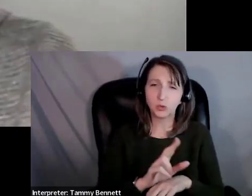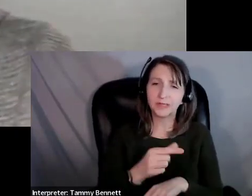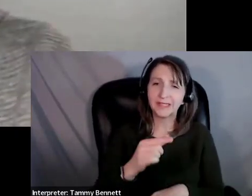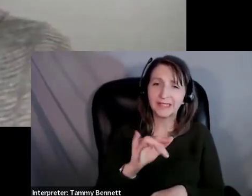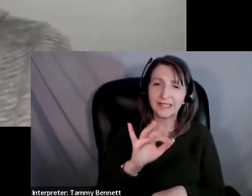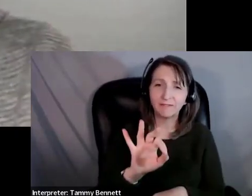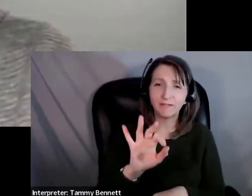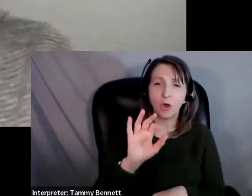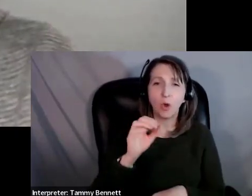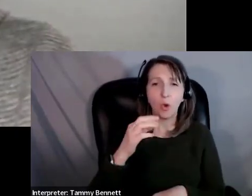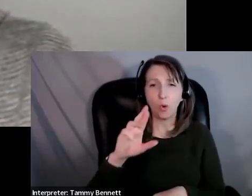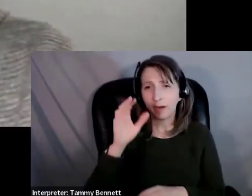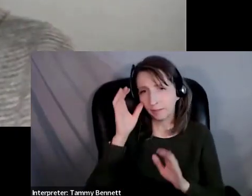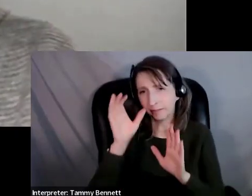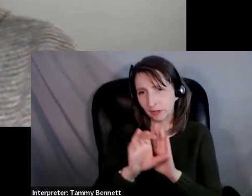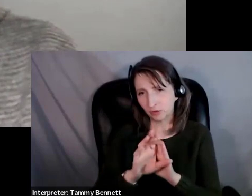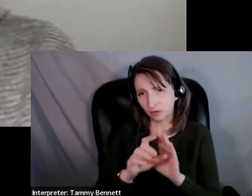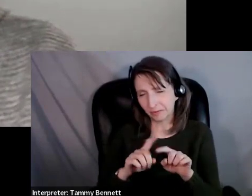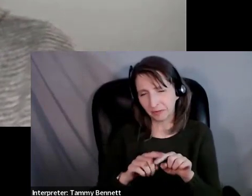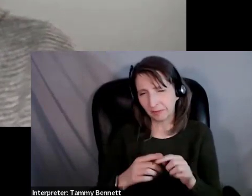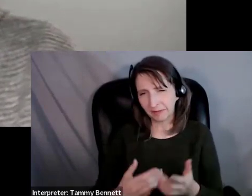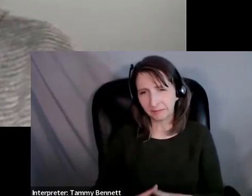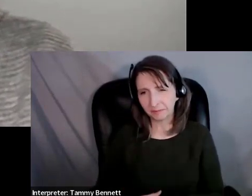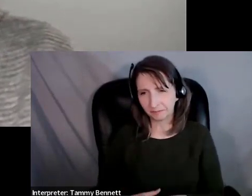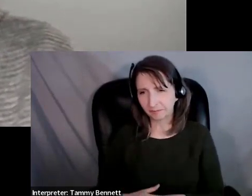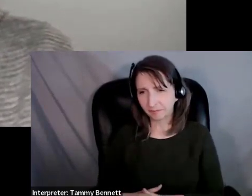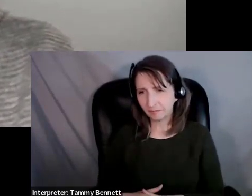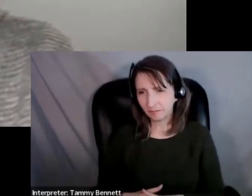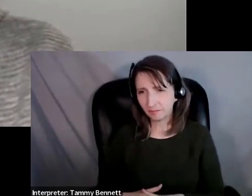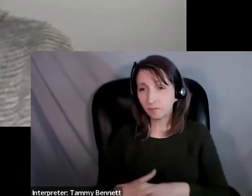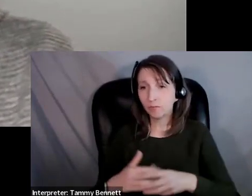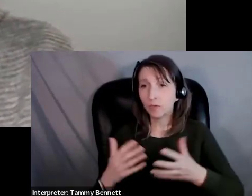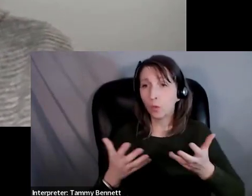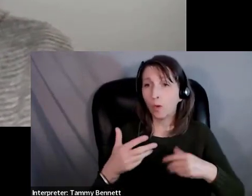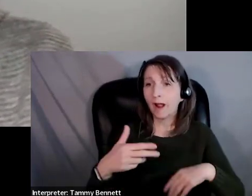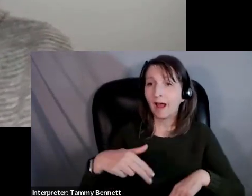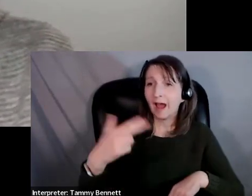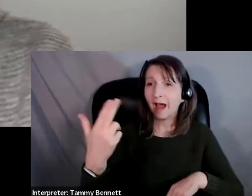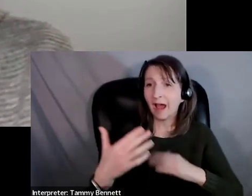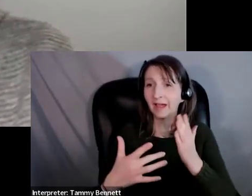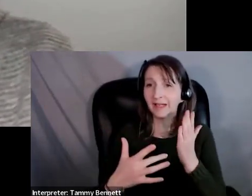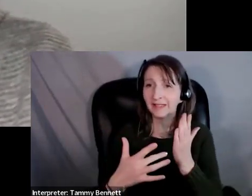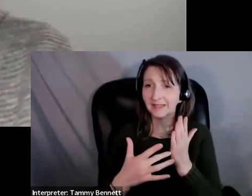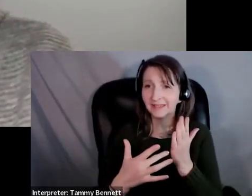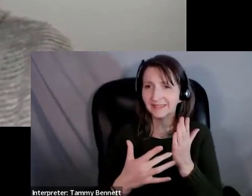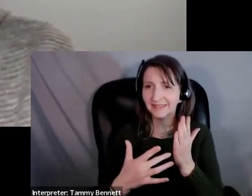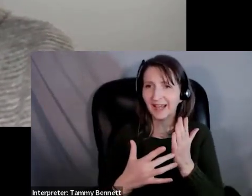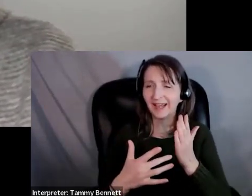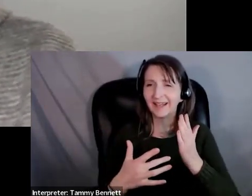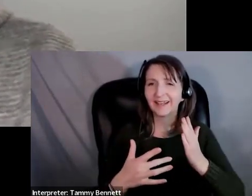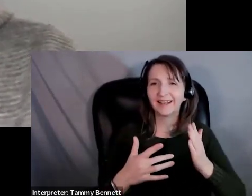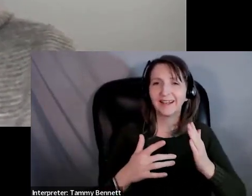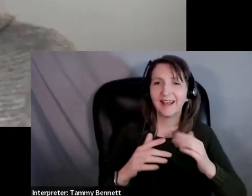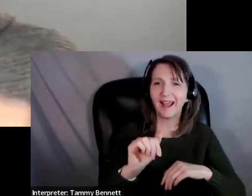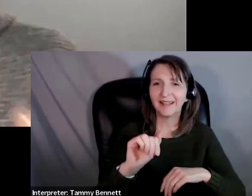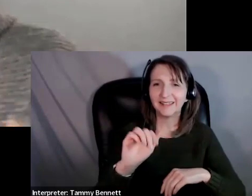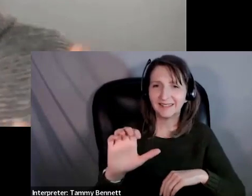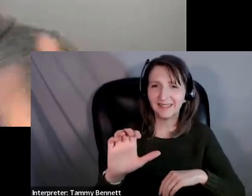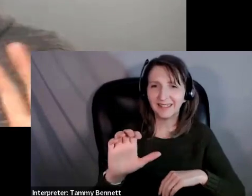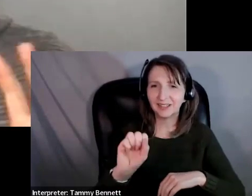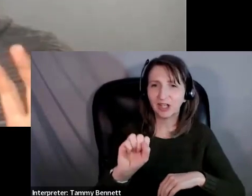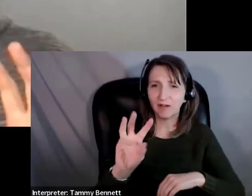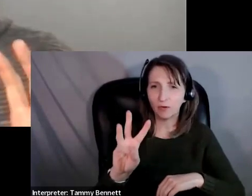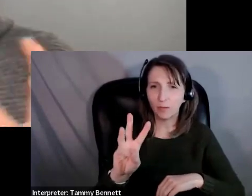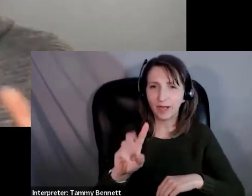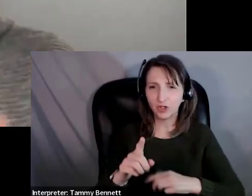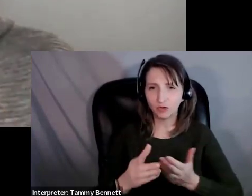if possible, depending on the content. What high tech AC language system softwares do you recommend for using with deaf students? So again, that